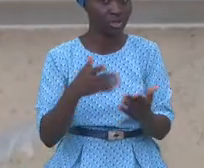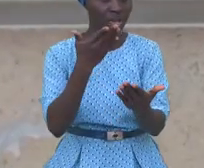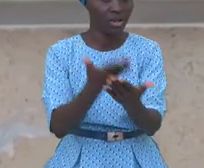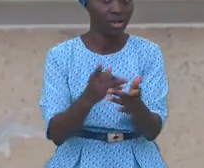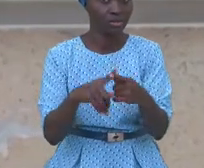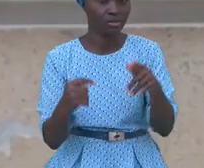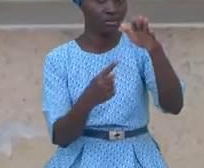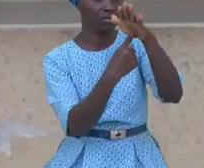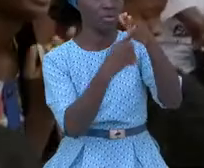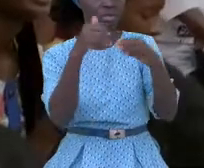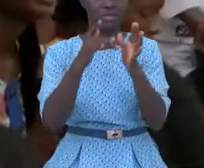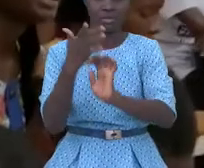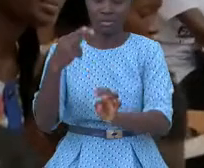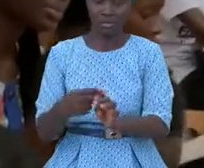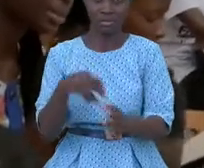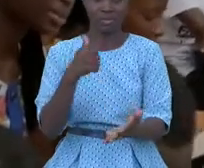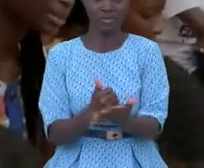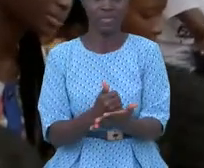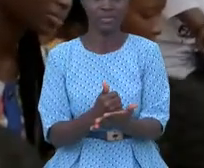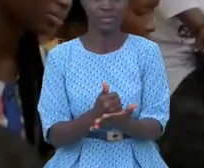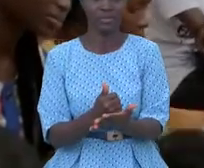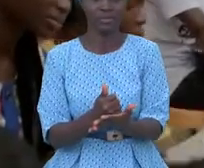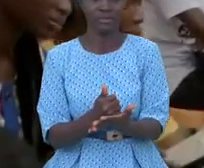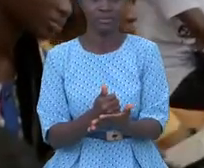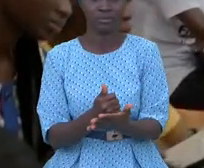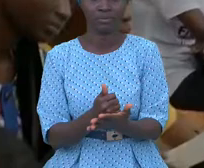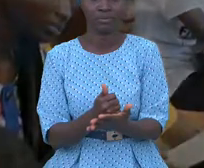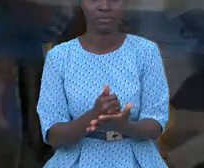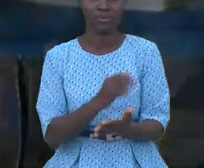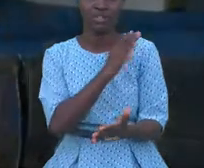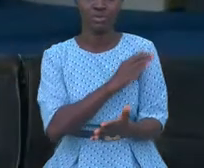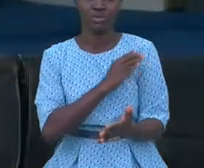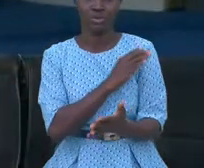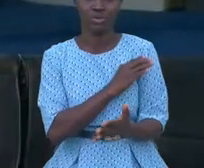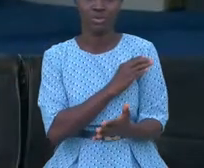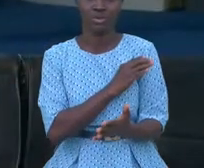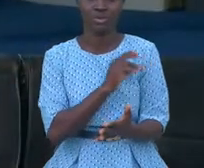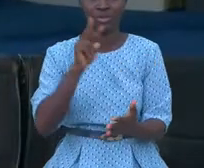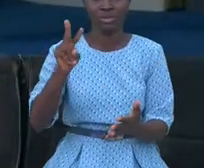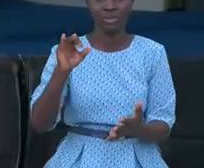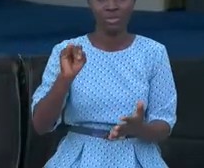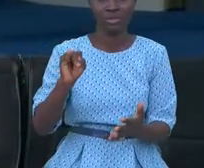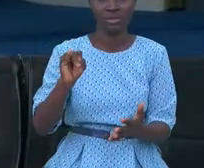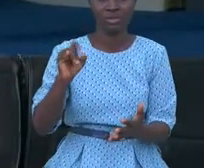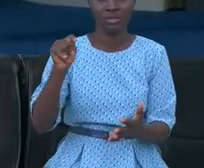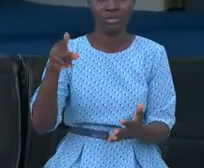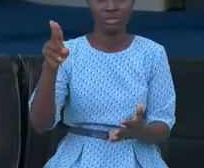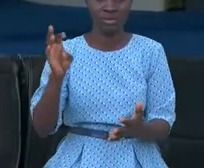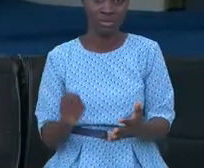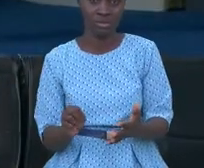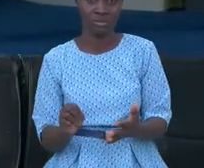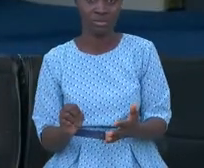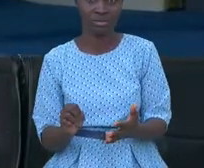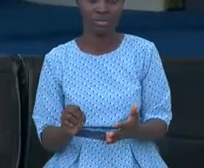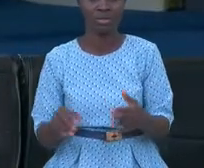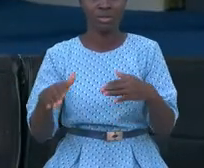in Jesus' name. Unique virtues and works